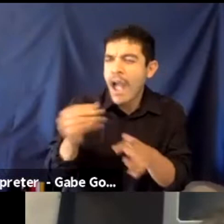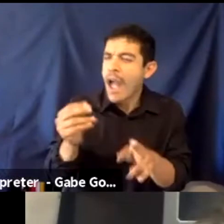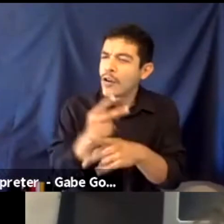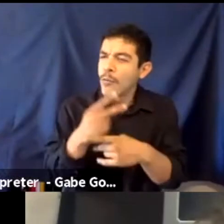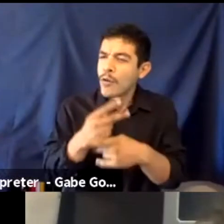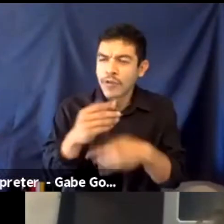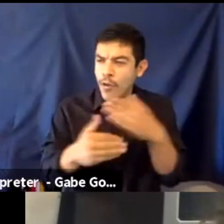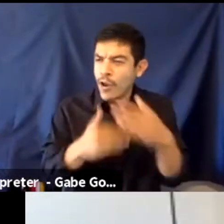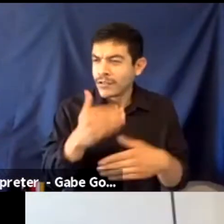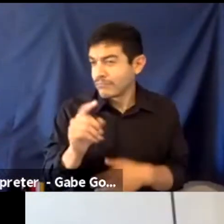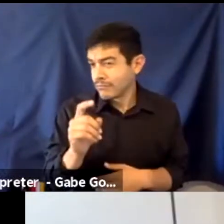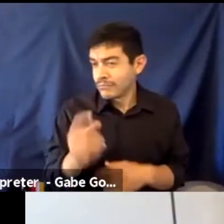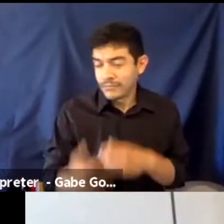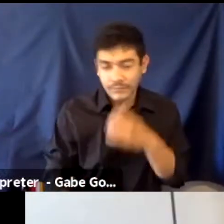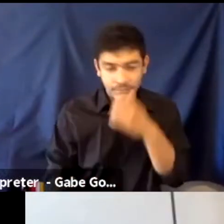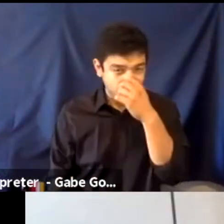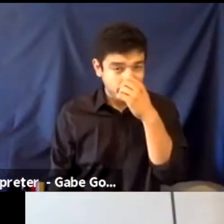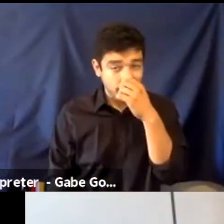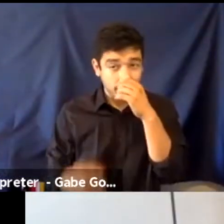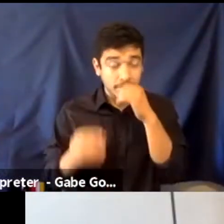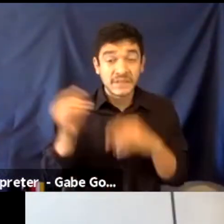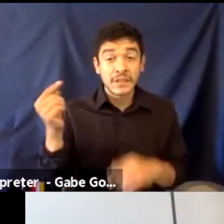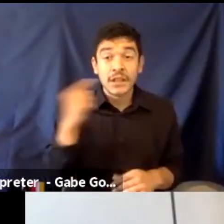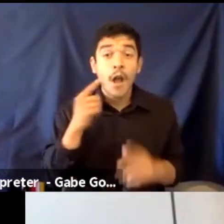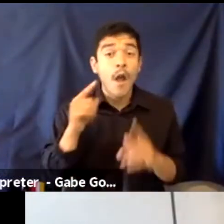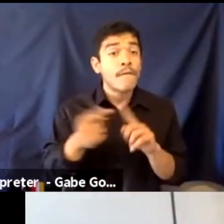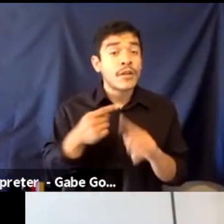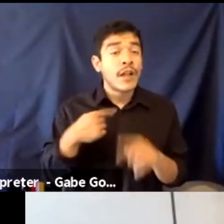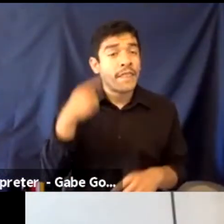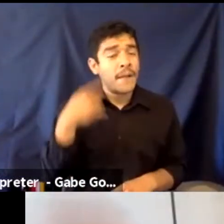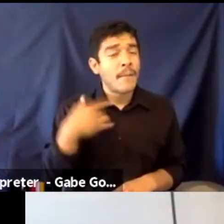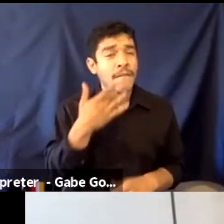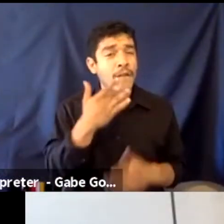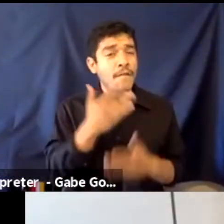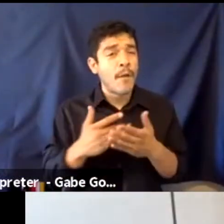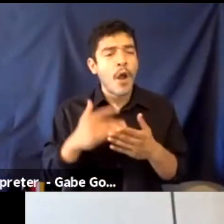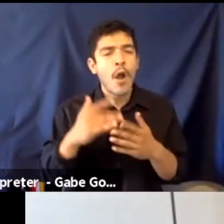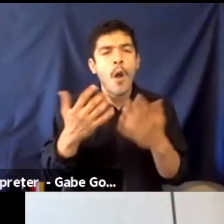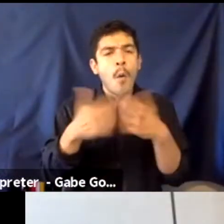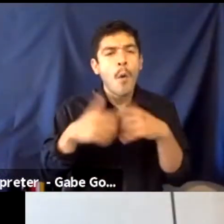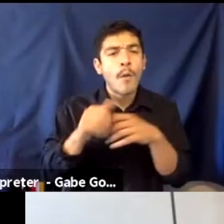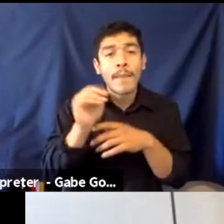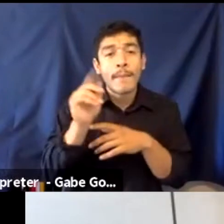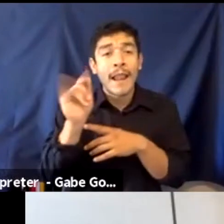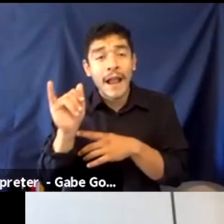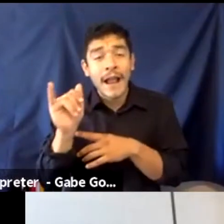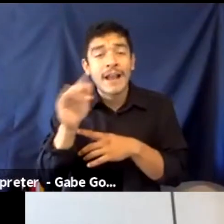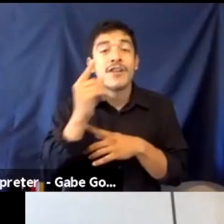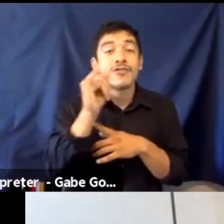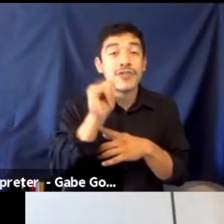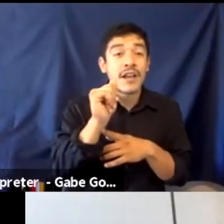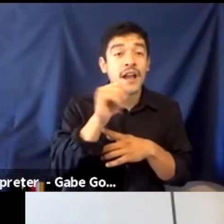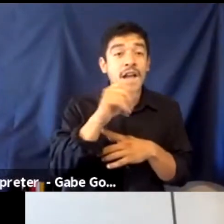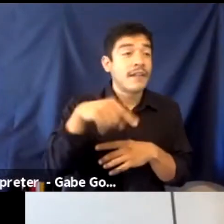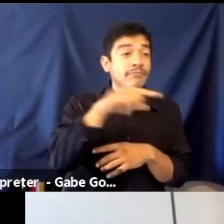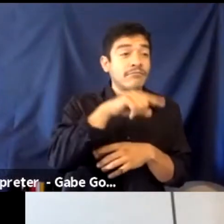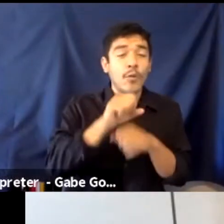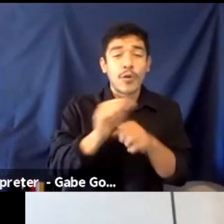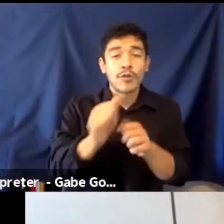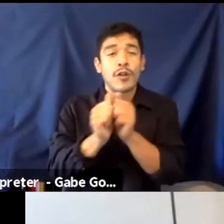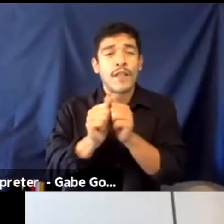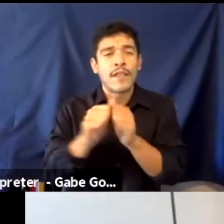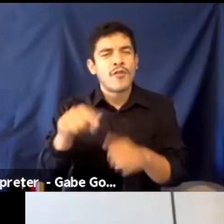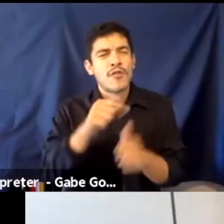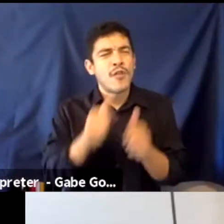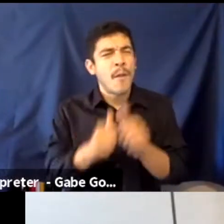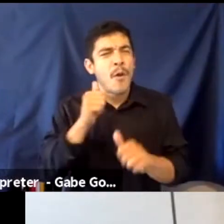process? Yeah, well, first, I think my favorite part was working with Malachai, Kiarra, and Gia as well. You guys are some of the most talented